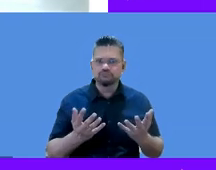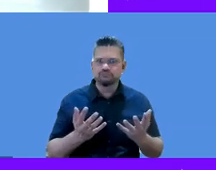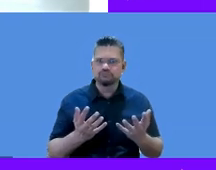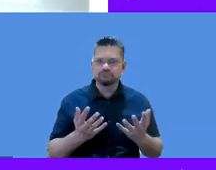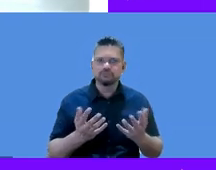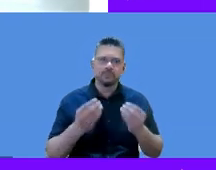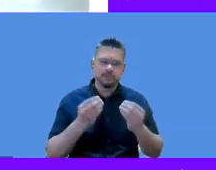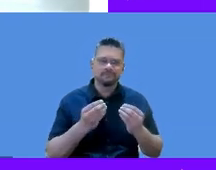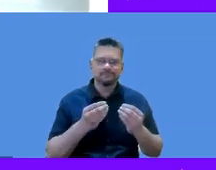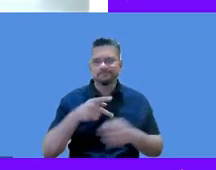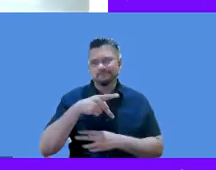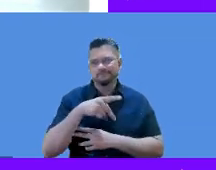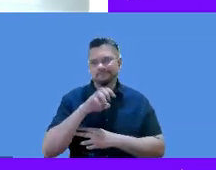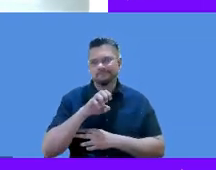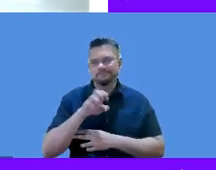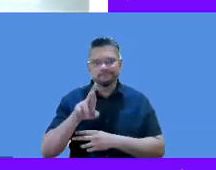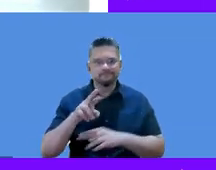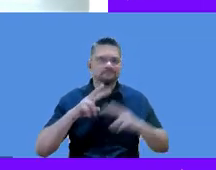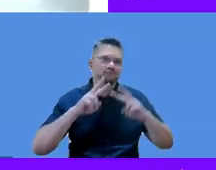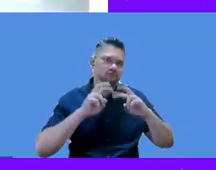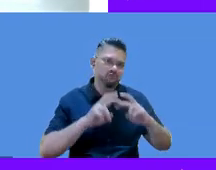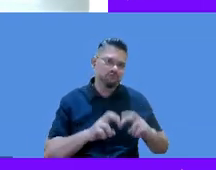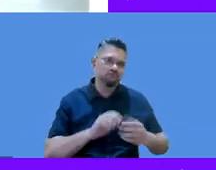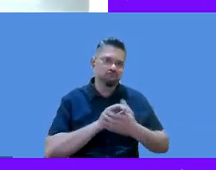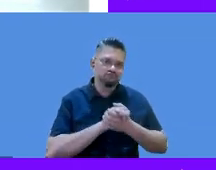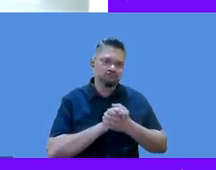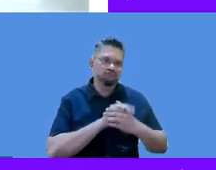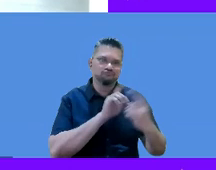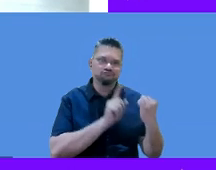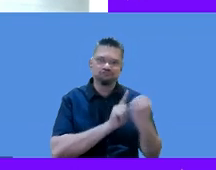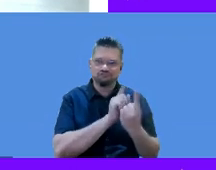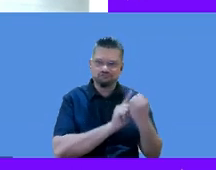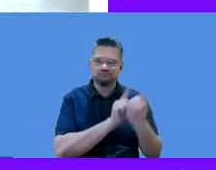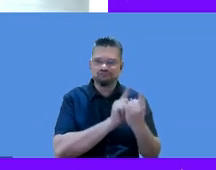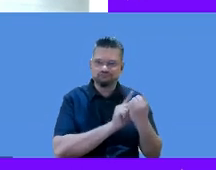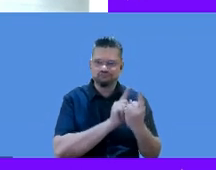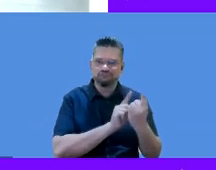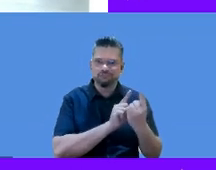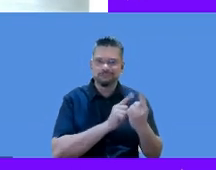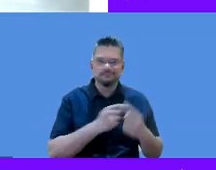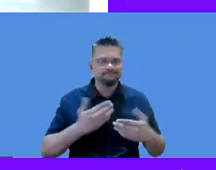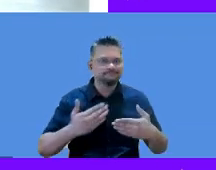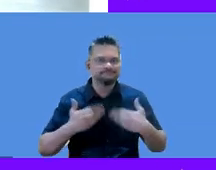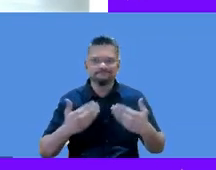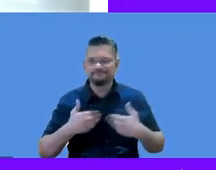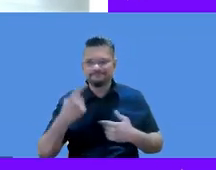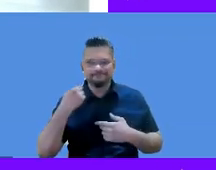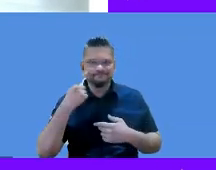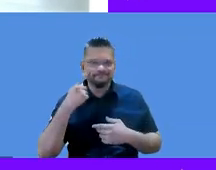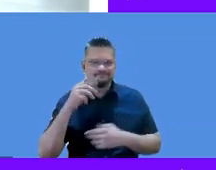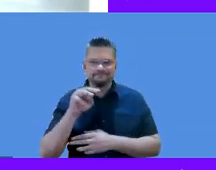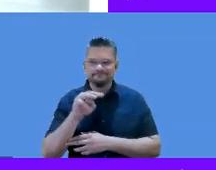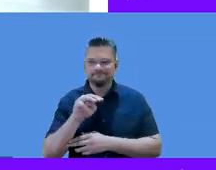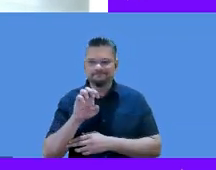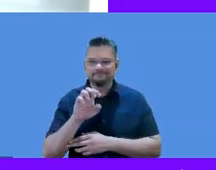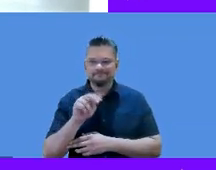and I'm so glad to see from the Mentimeter that people have been talking about participatory research and peer research because it's so